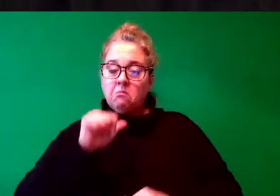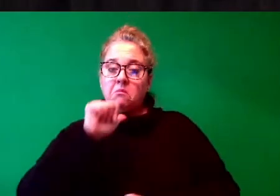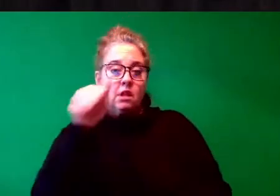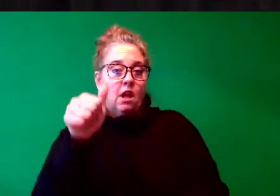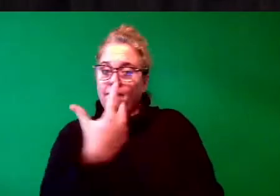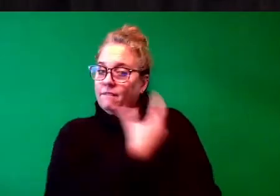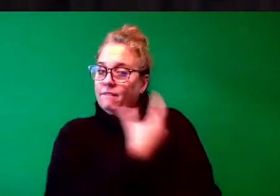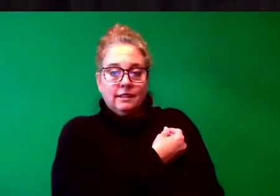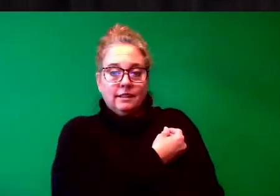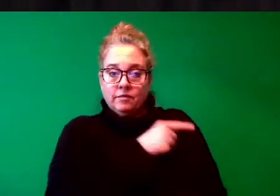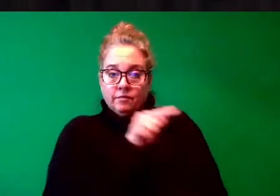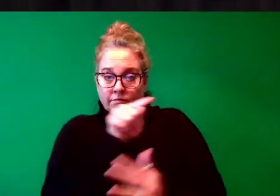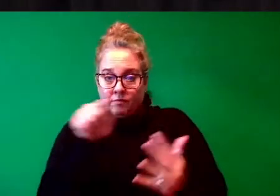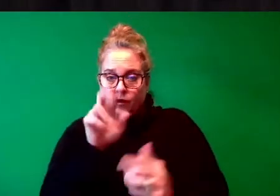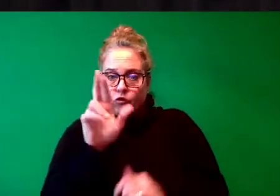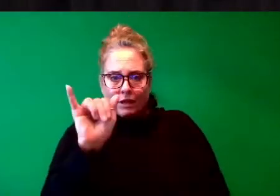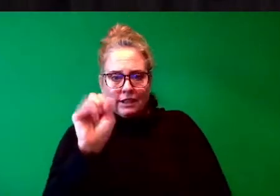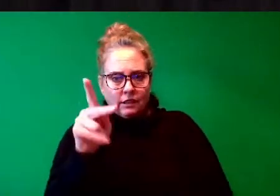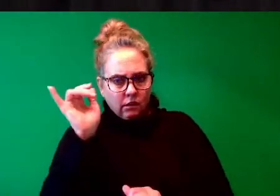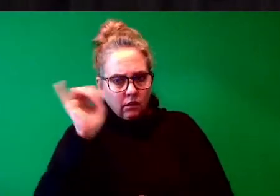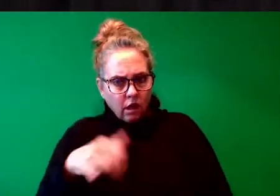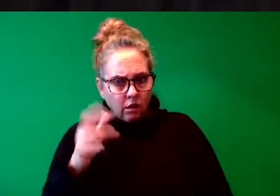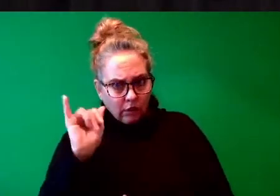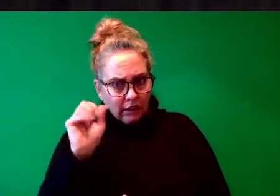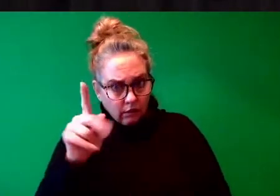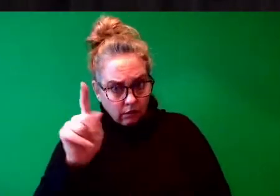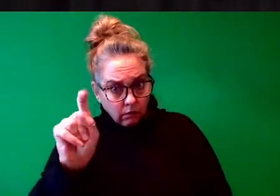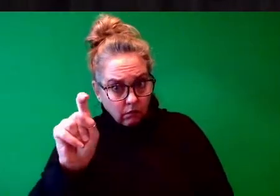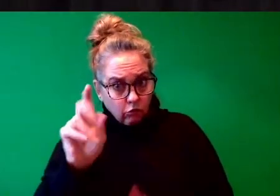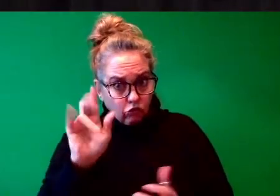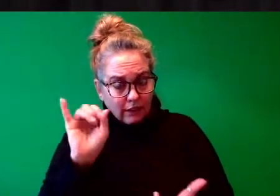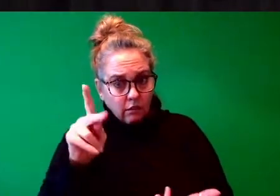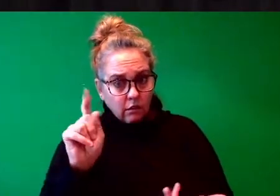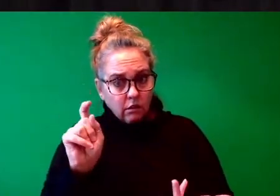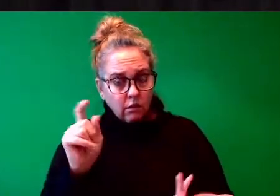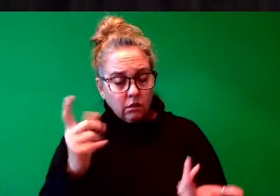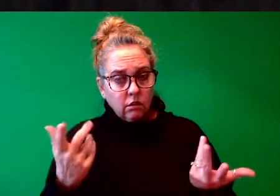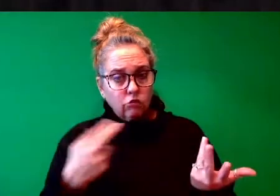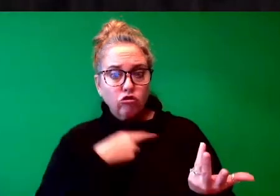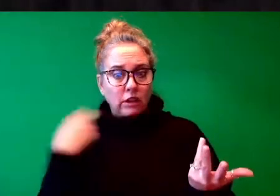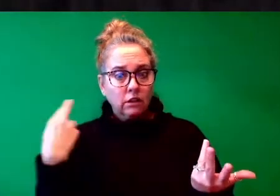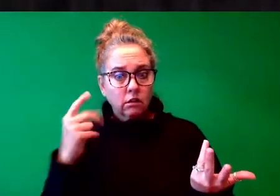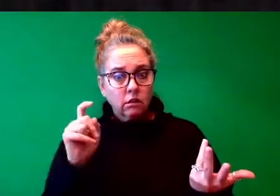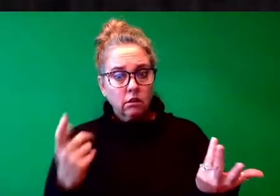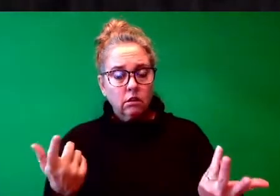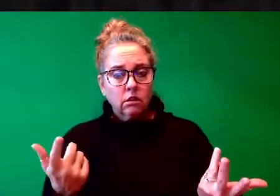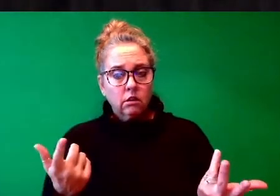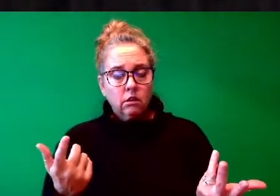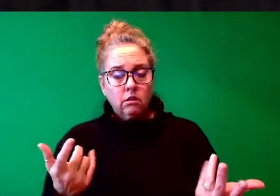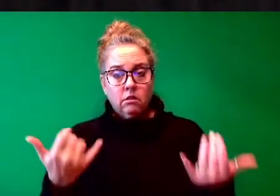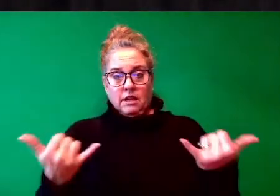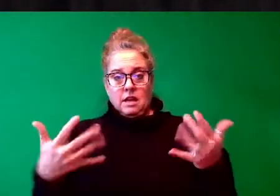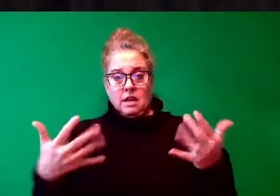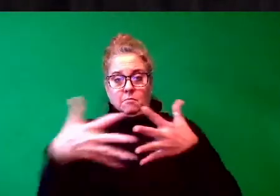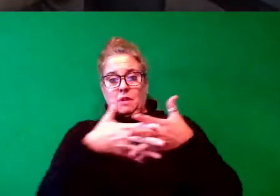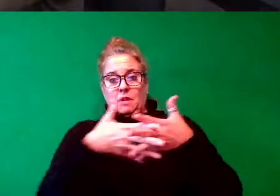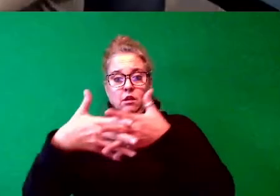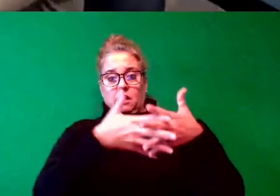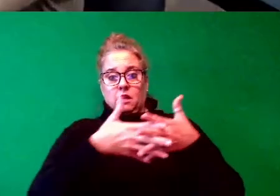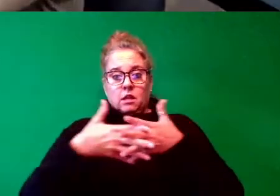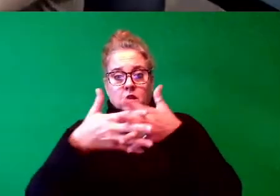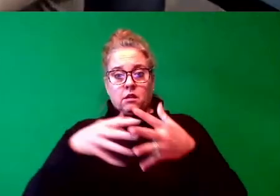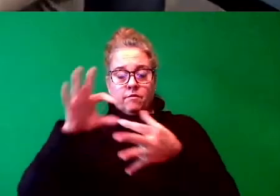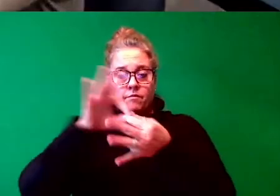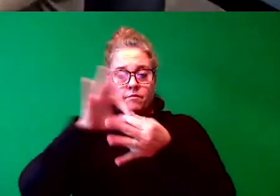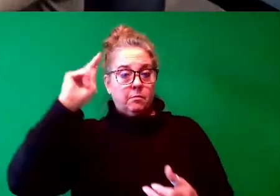risk they're taking, right? And I think politically in our country, we allow people to take